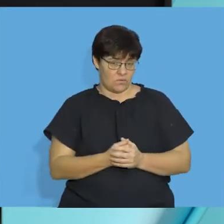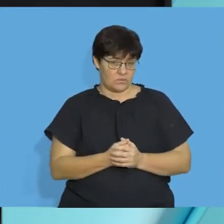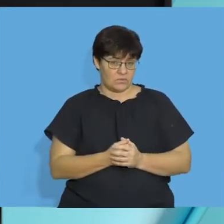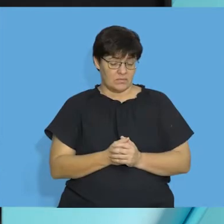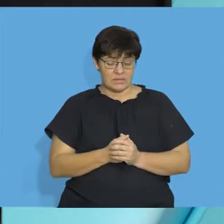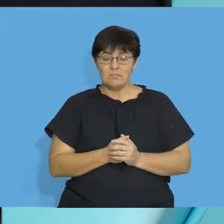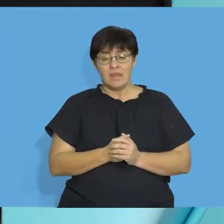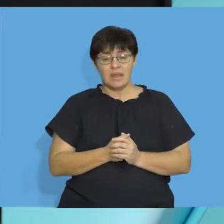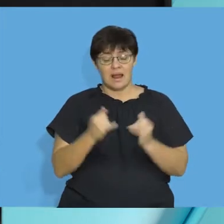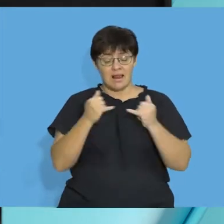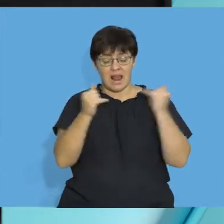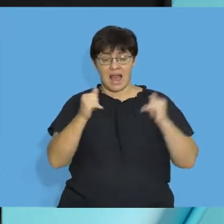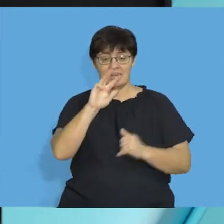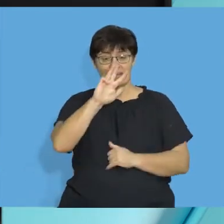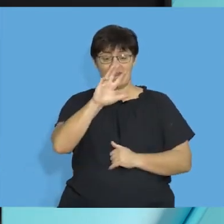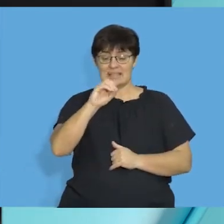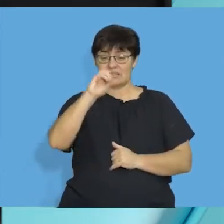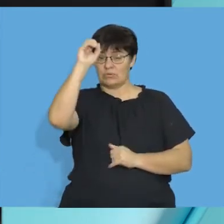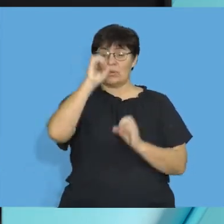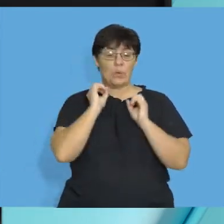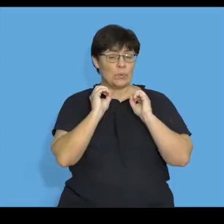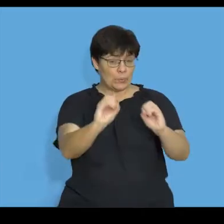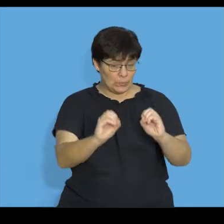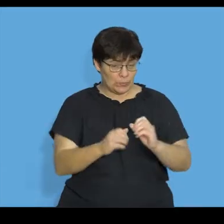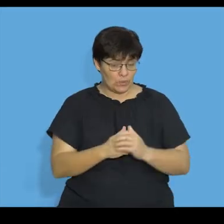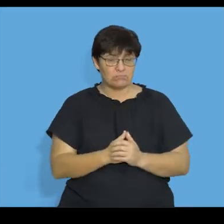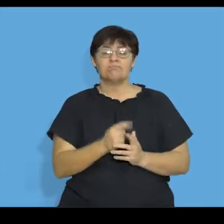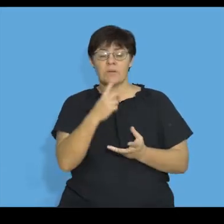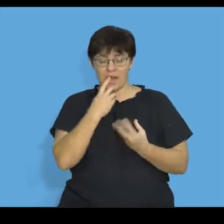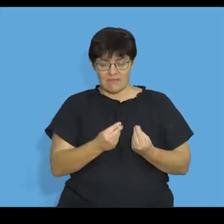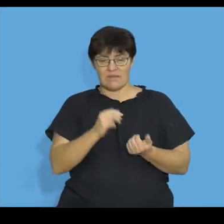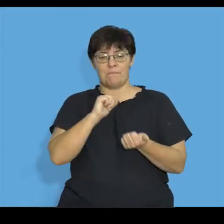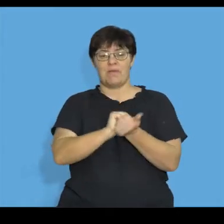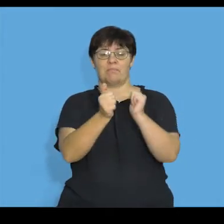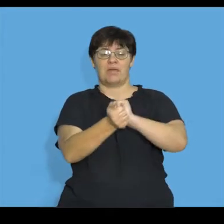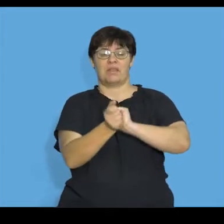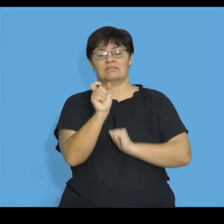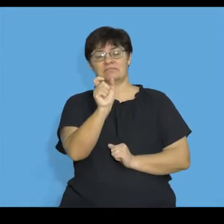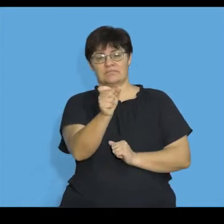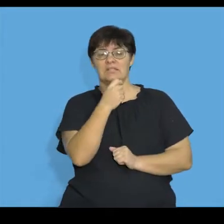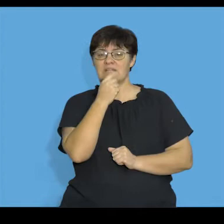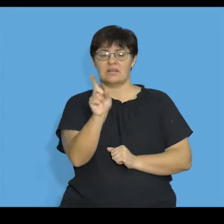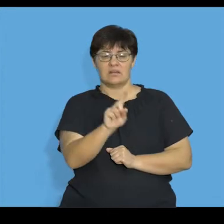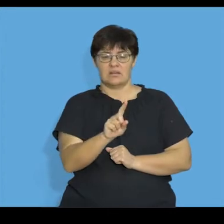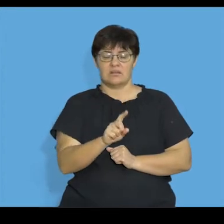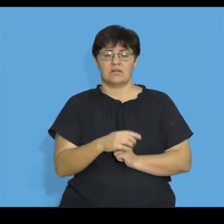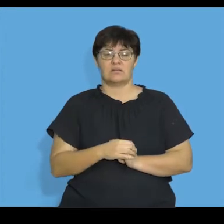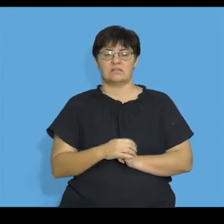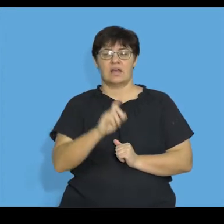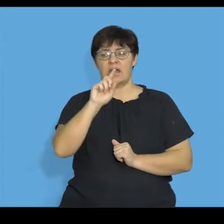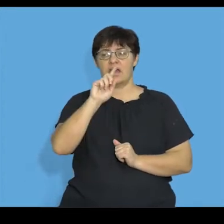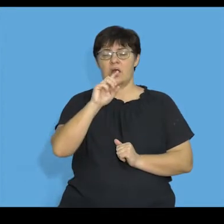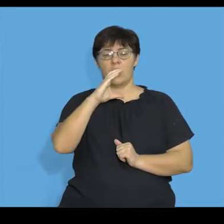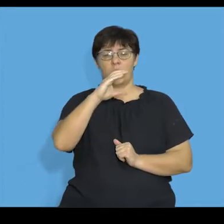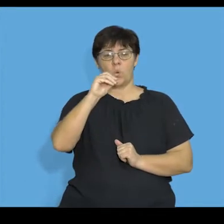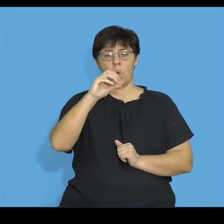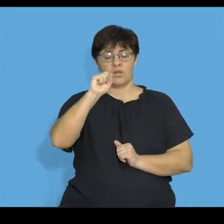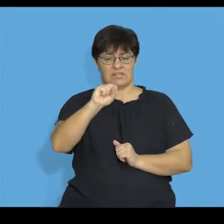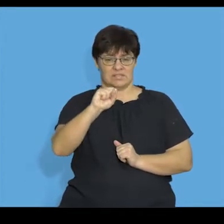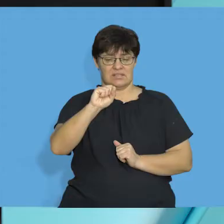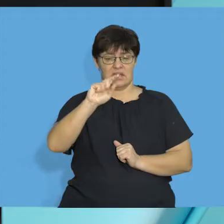90 degrees, then we introduce a mathematical term which we say is cos theta, which will help us